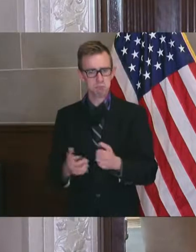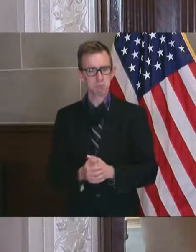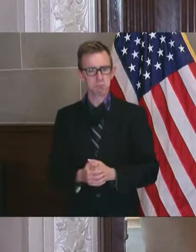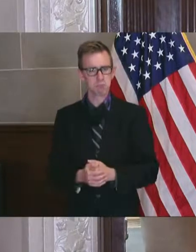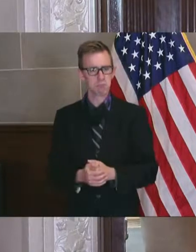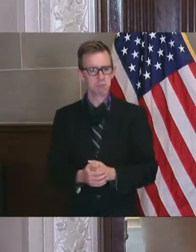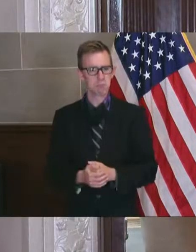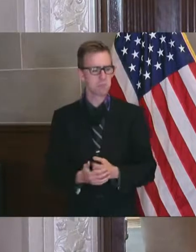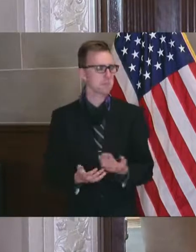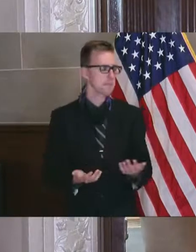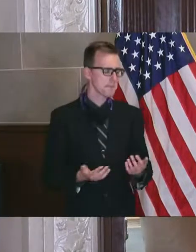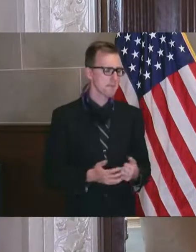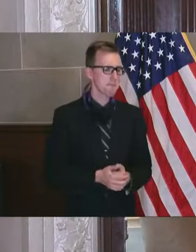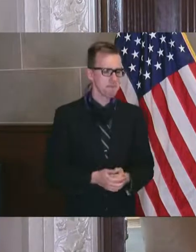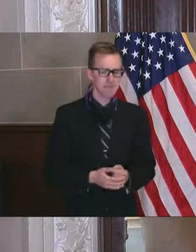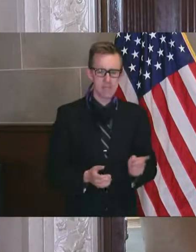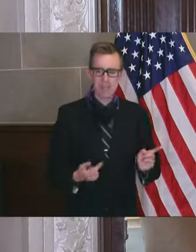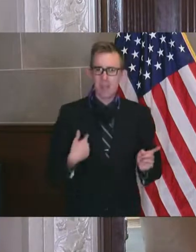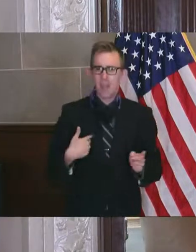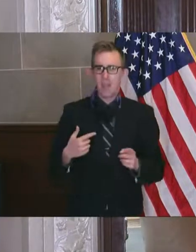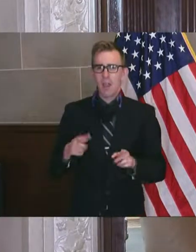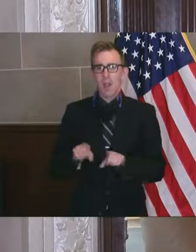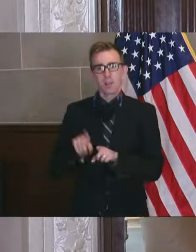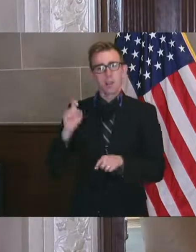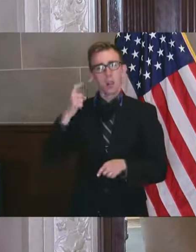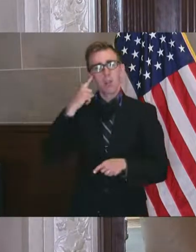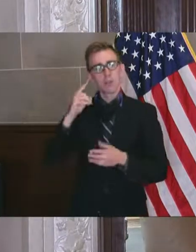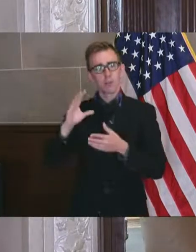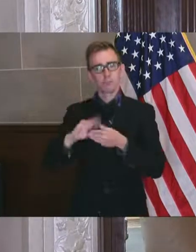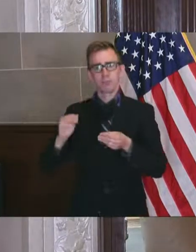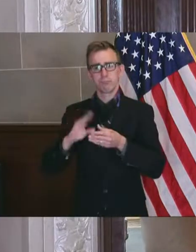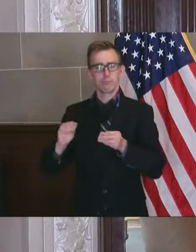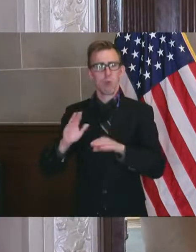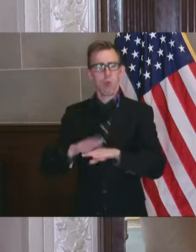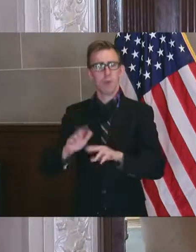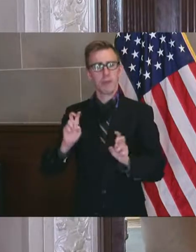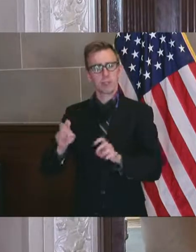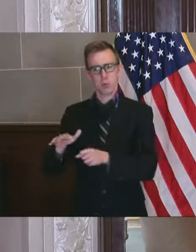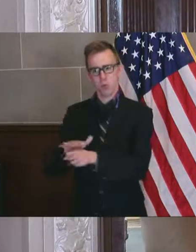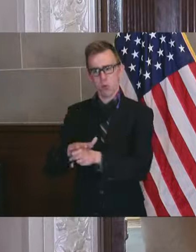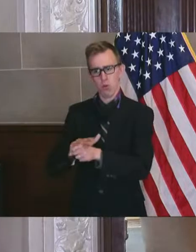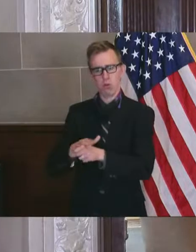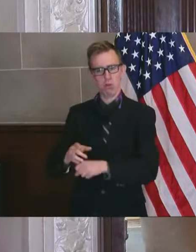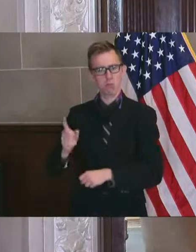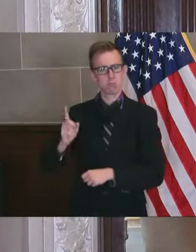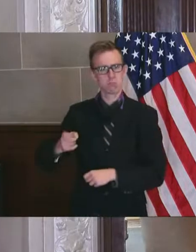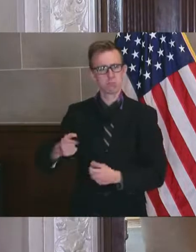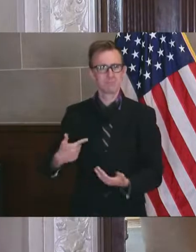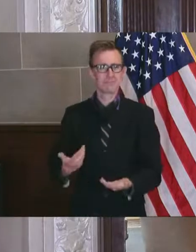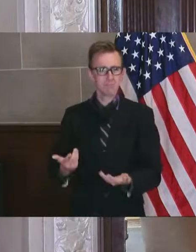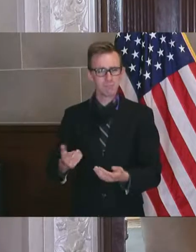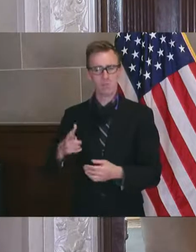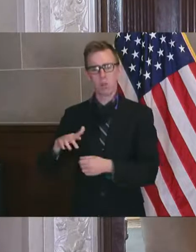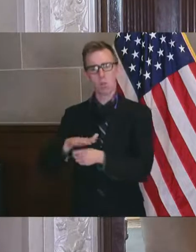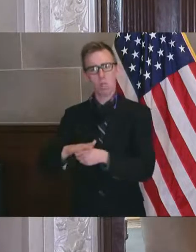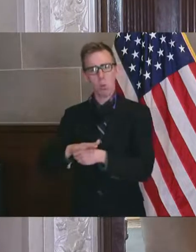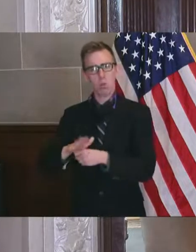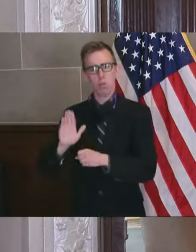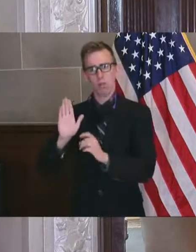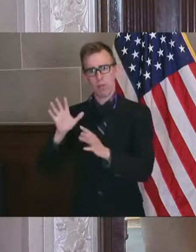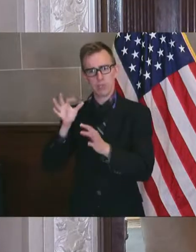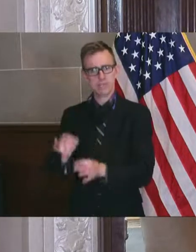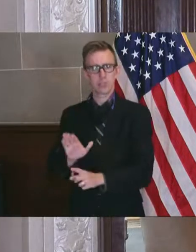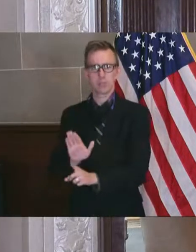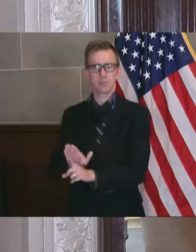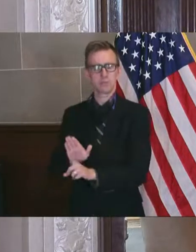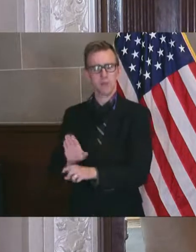Yeah. Look, I don't, as the governor of the state of Missouri, don't want to get on the issue of the local issues. What they decide to do on the local levels is up to them.